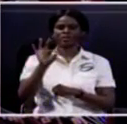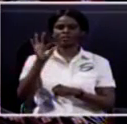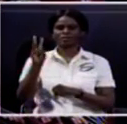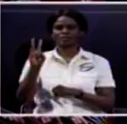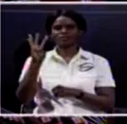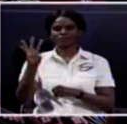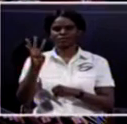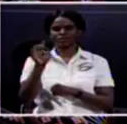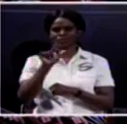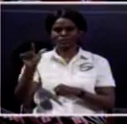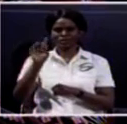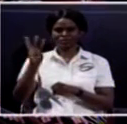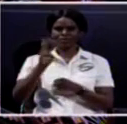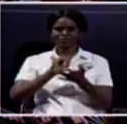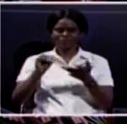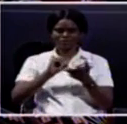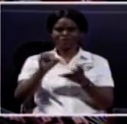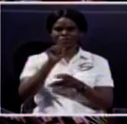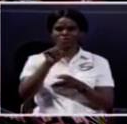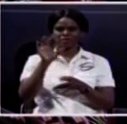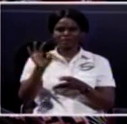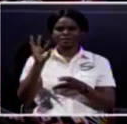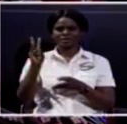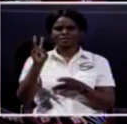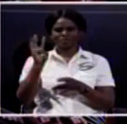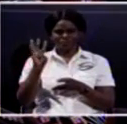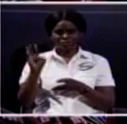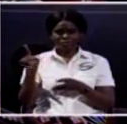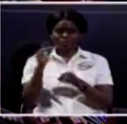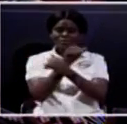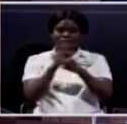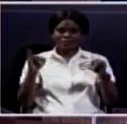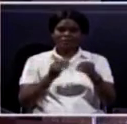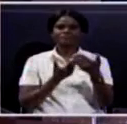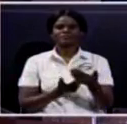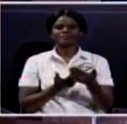October 1964. You're an independence baby. Very much, I'm a good freedom fighter as well.